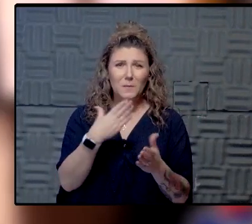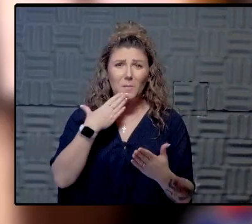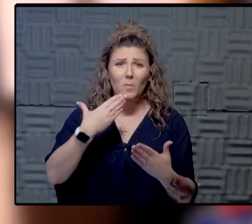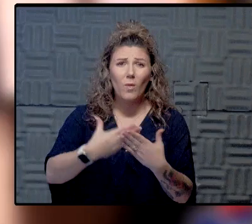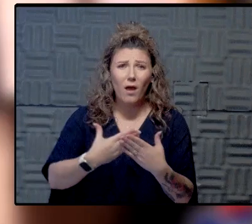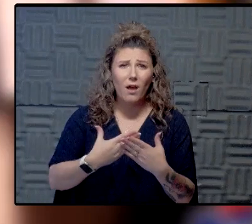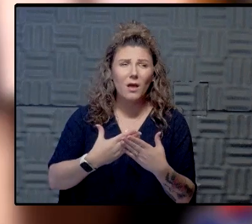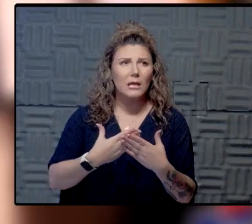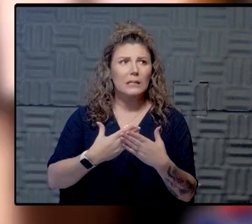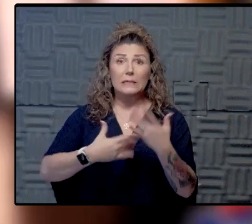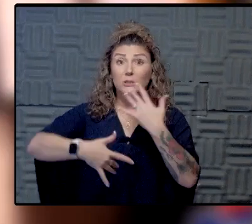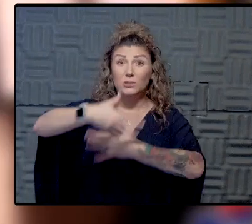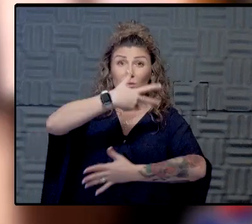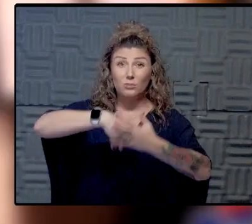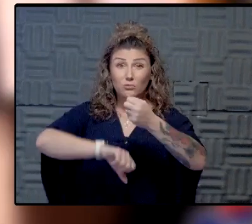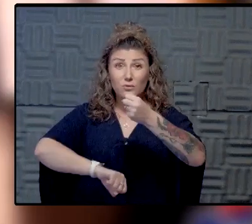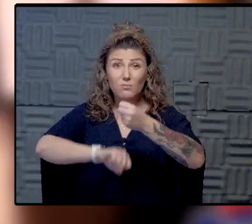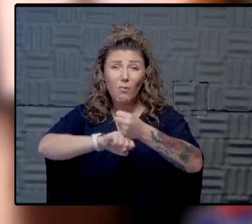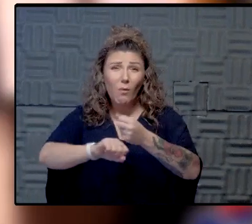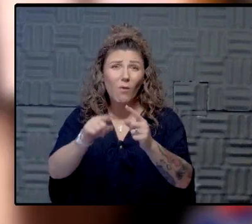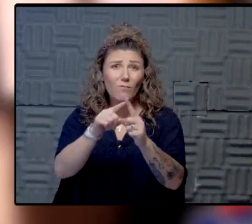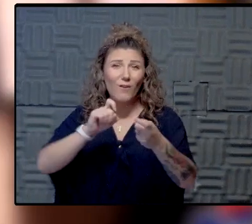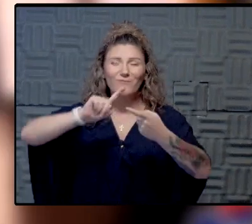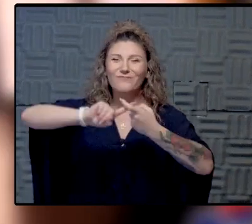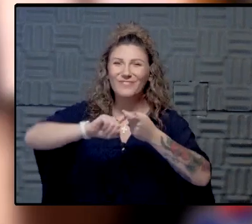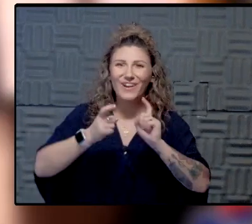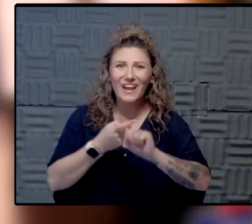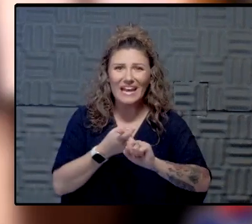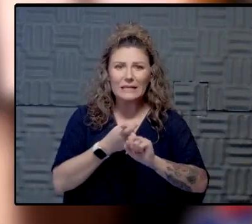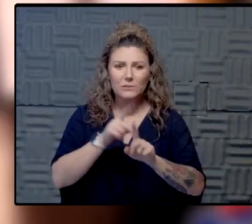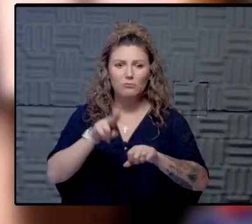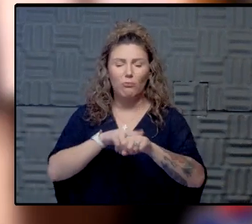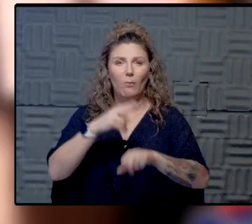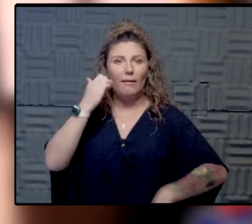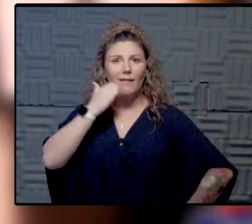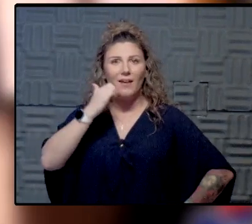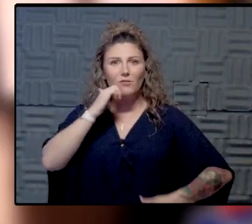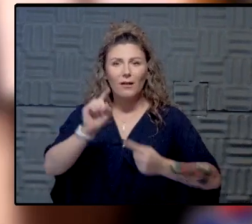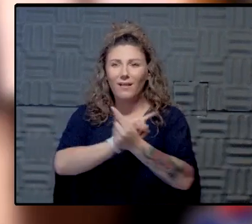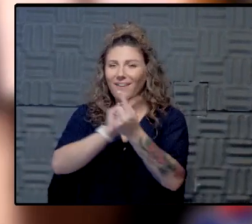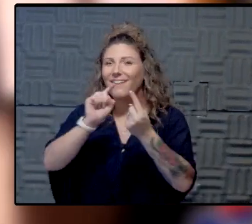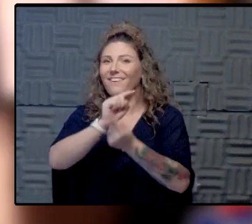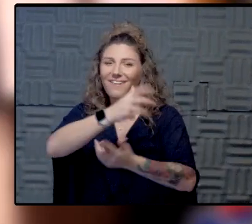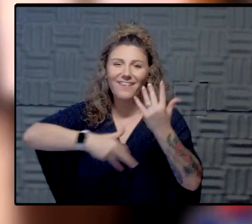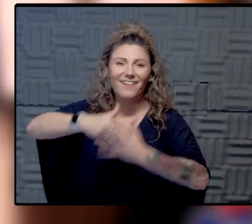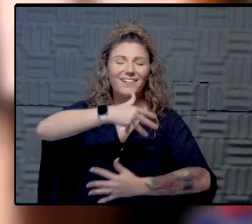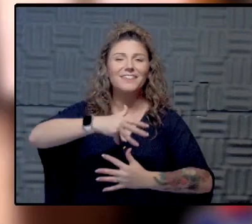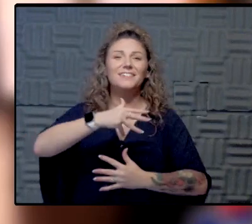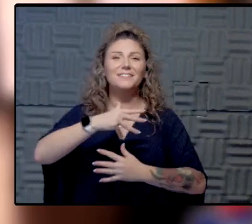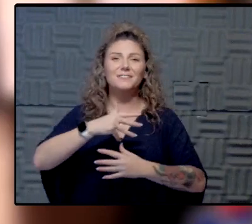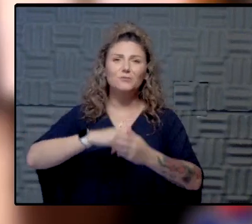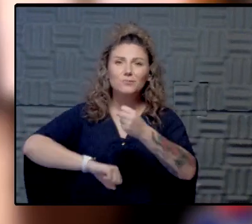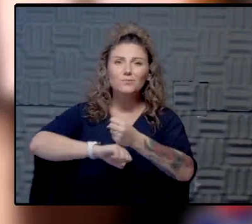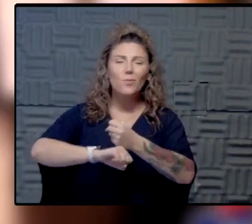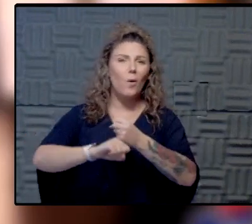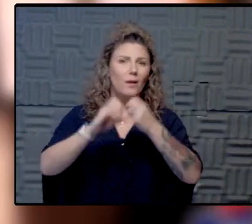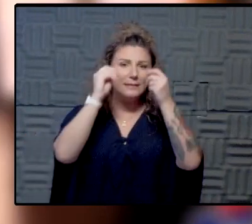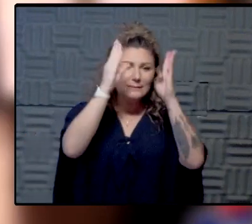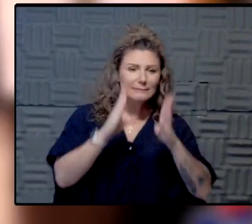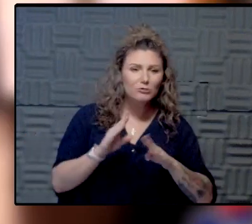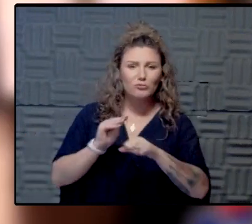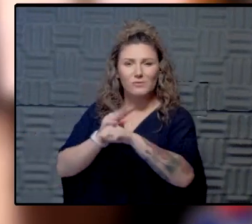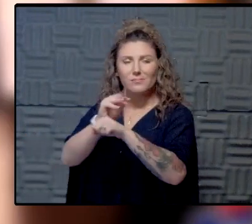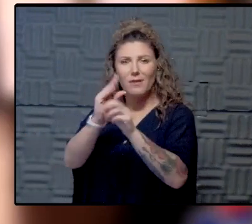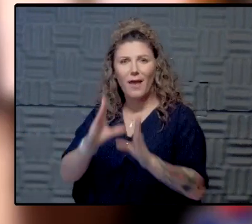having that social support that they have from their friends normally every day, the support that they could get from teachers and counselors within the school